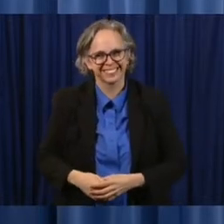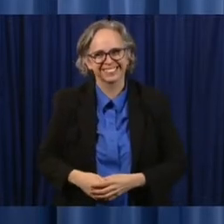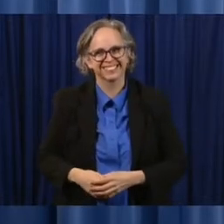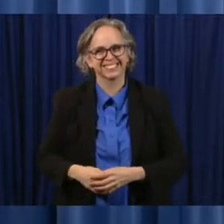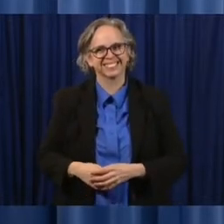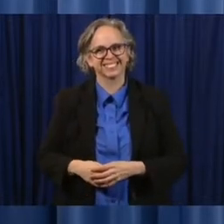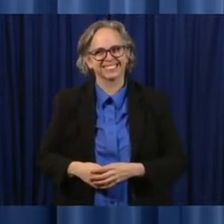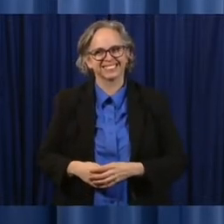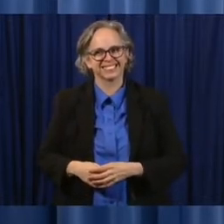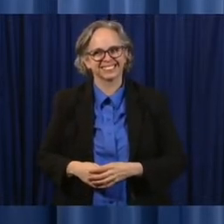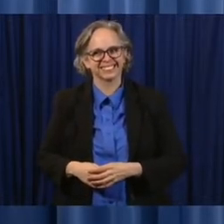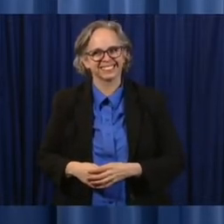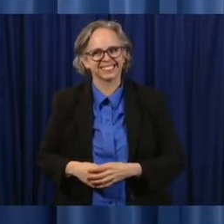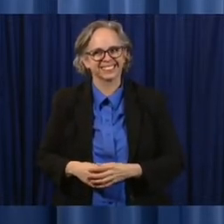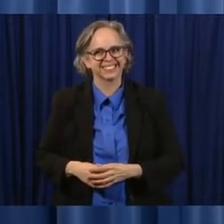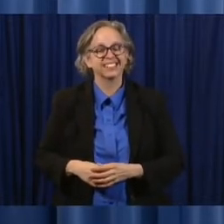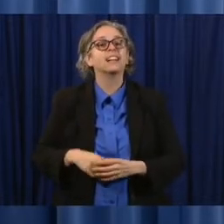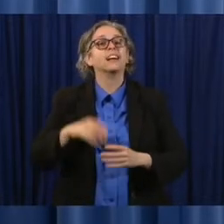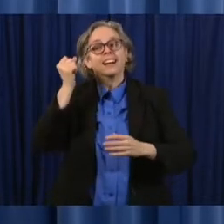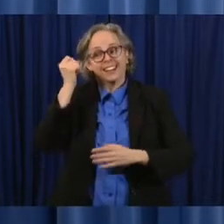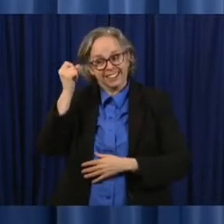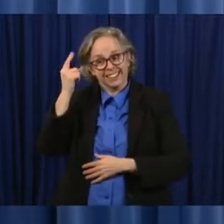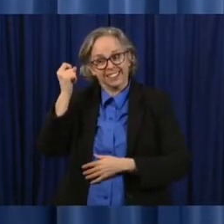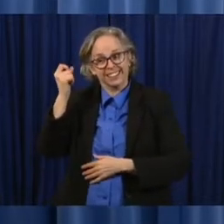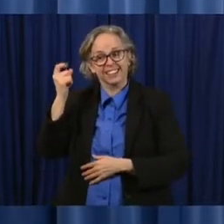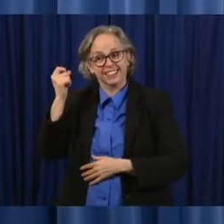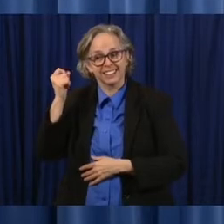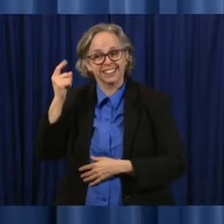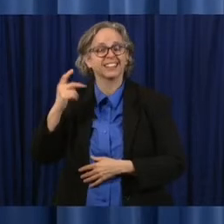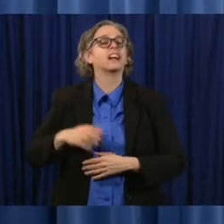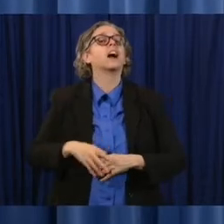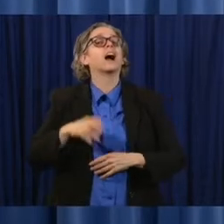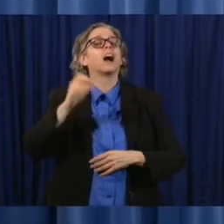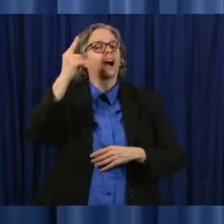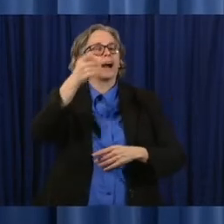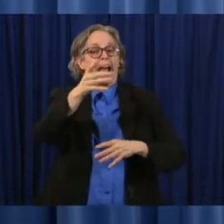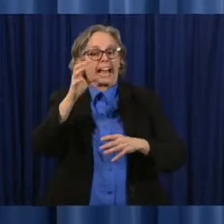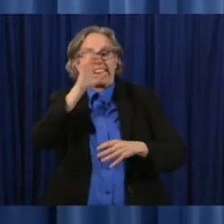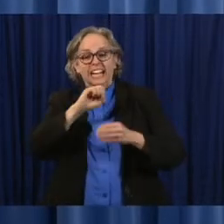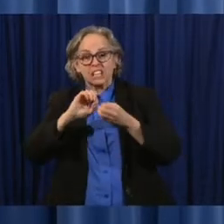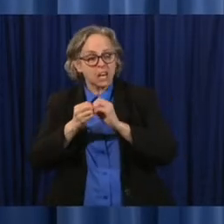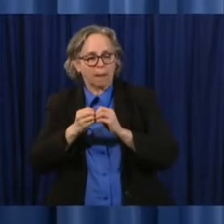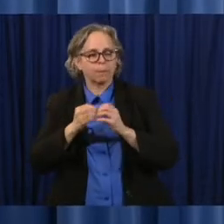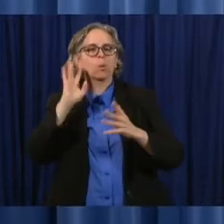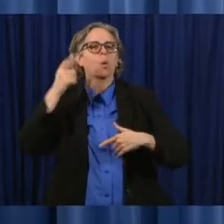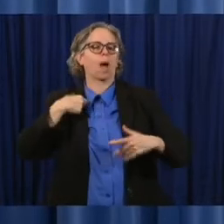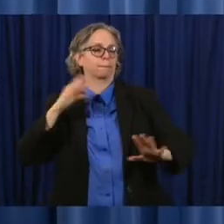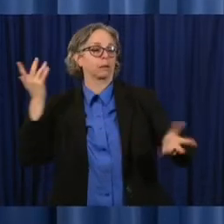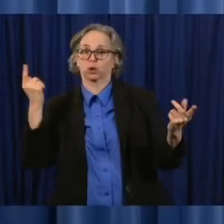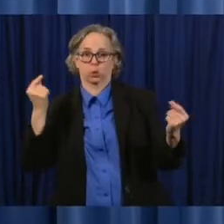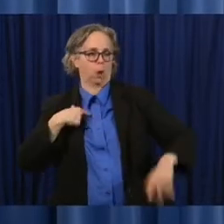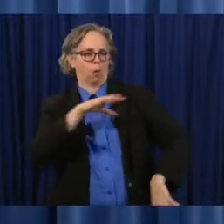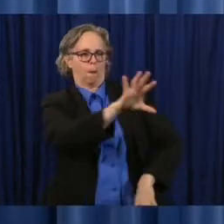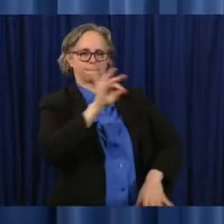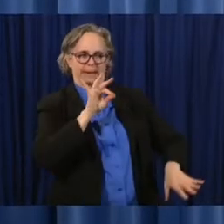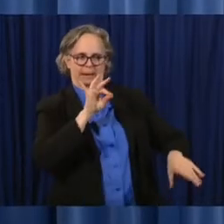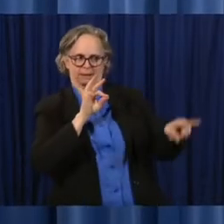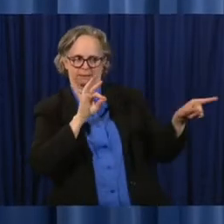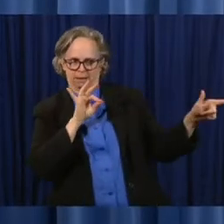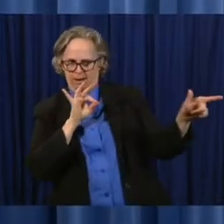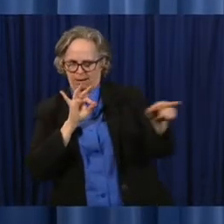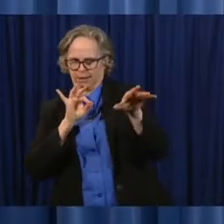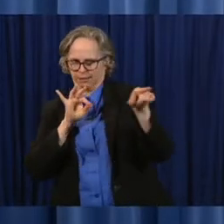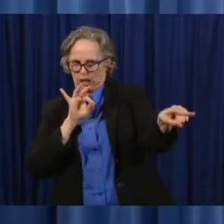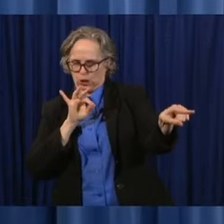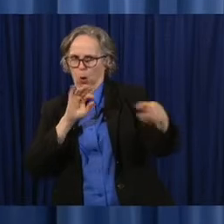number that's coming up. Today marks a 50th celebration of the first Earth Day. Thus